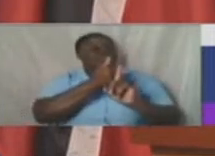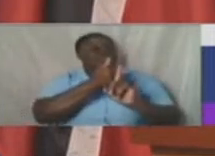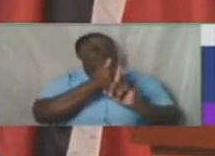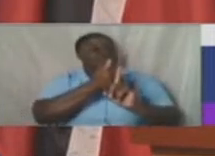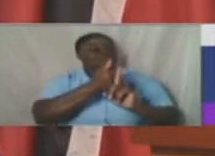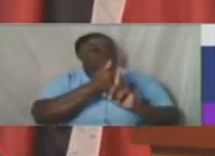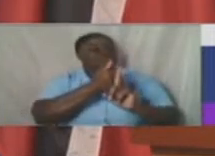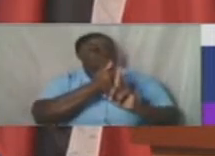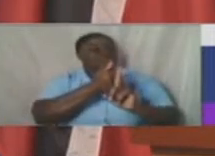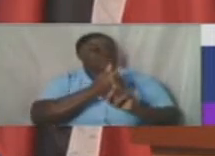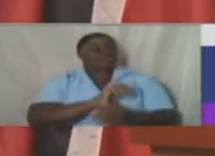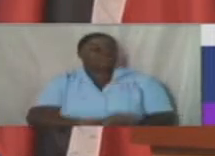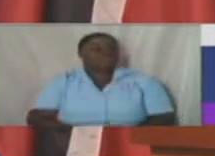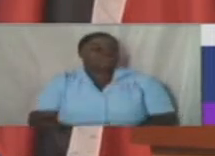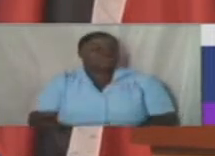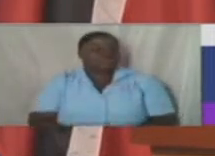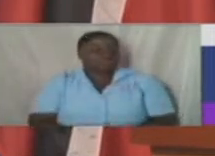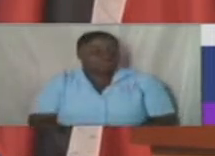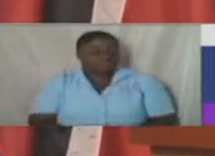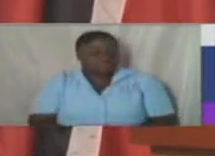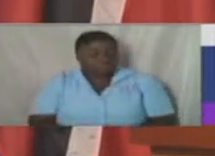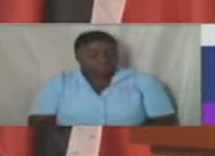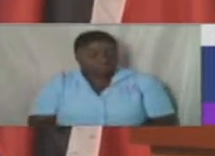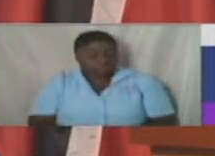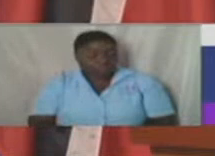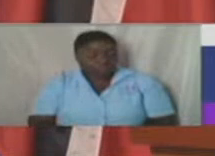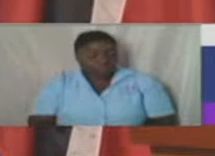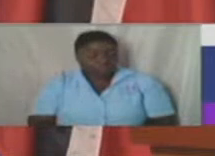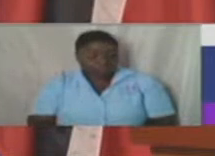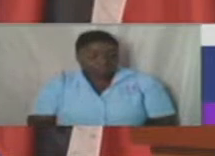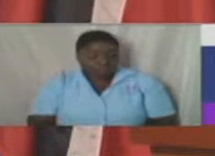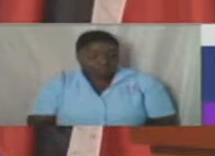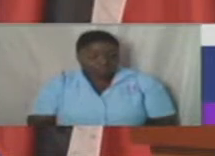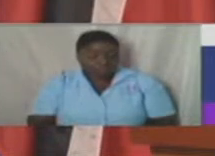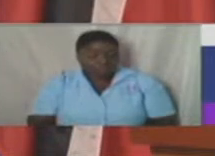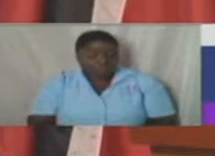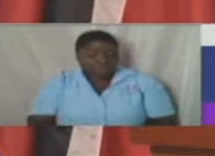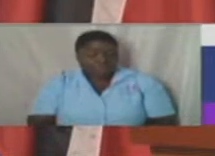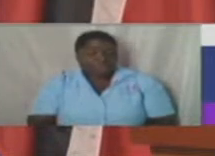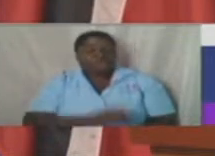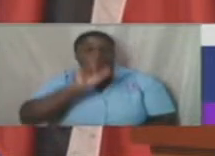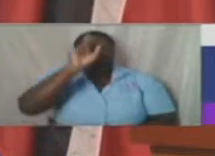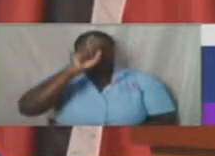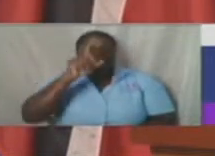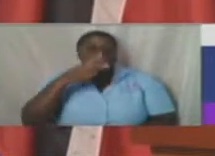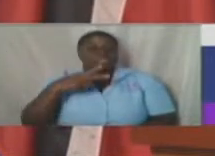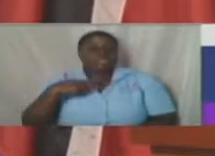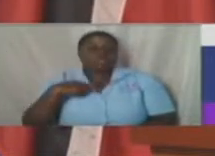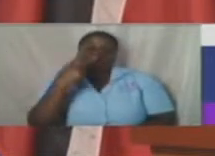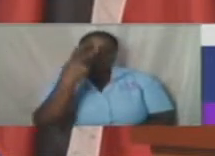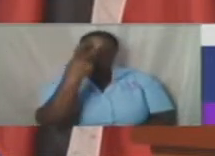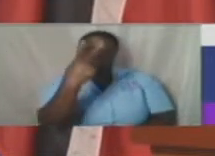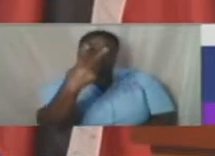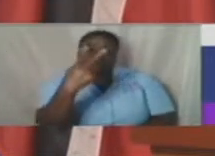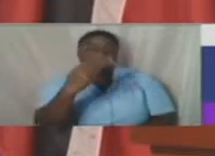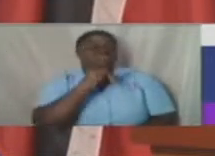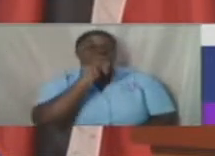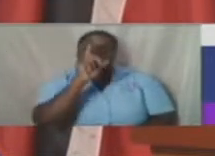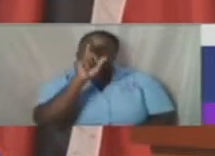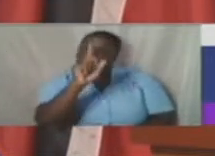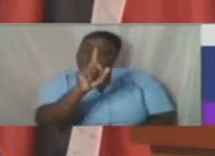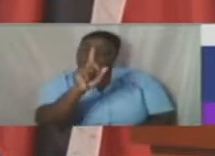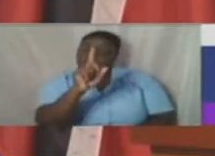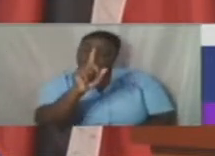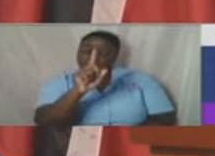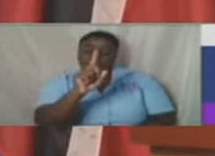said before, in our instance, 2 shots of your vaccine at the